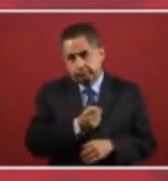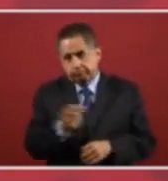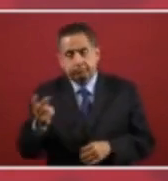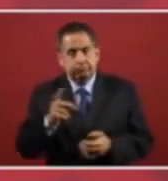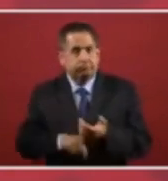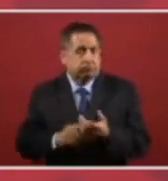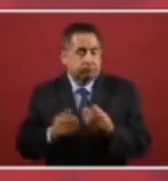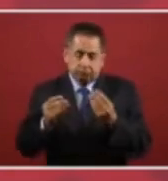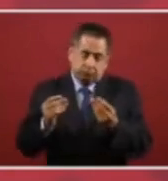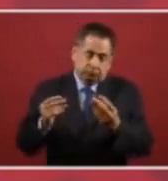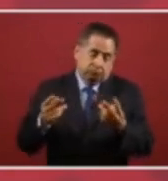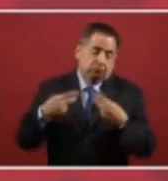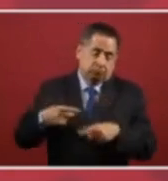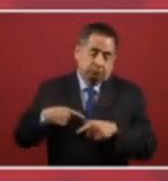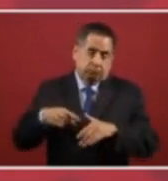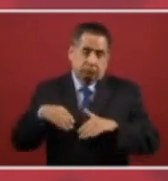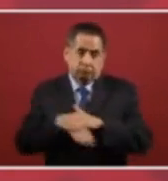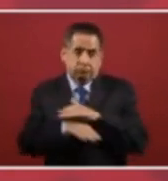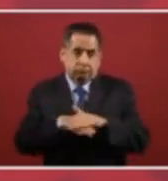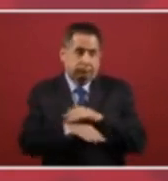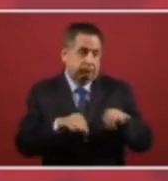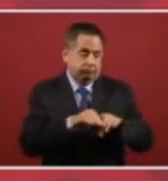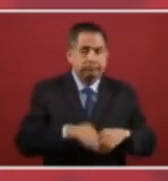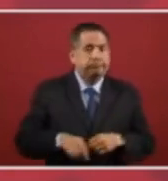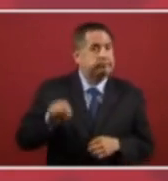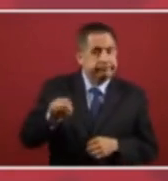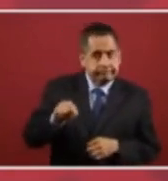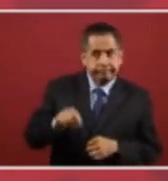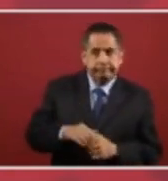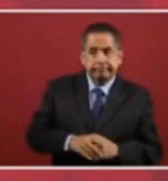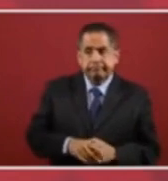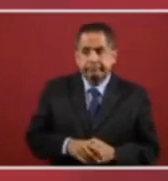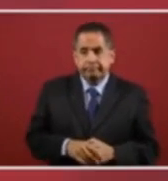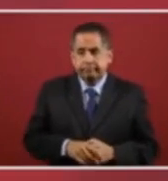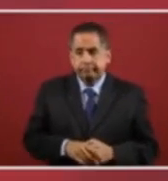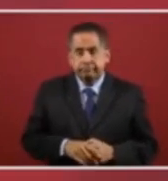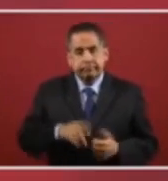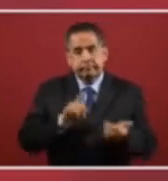jobs that are given by these companies are given to a lot of people.